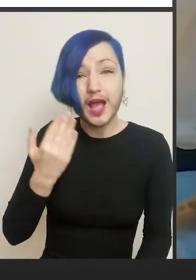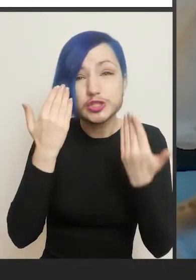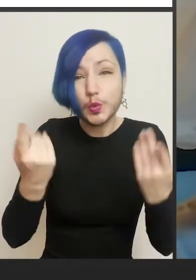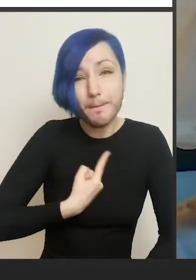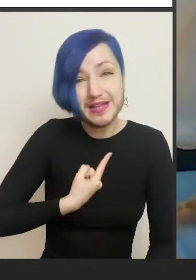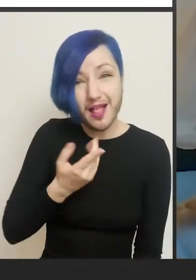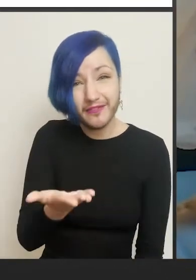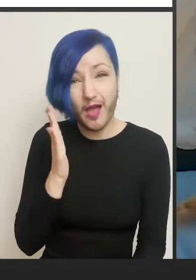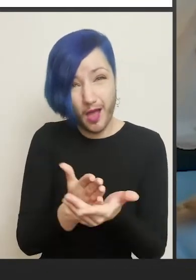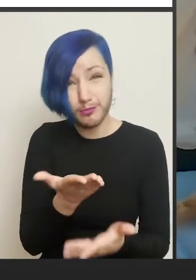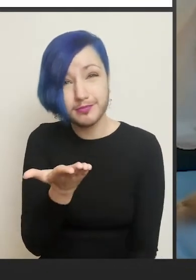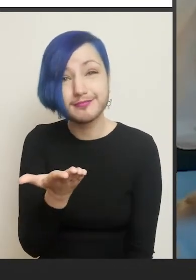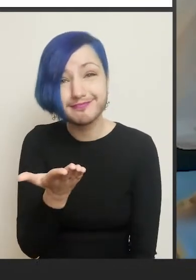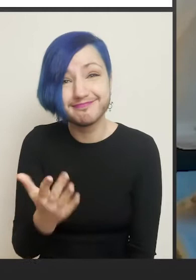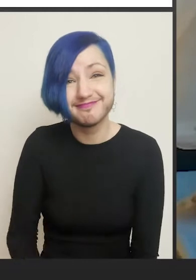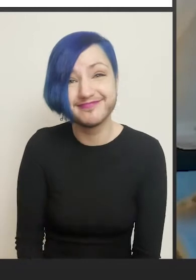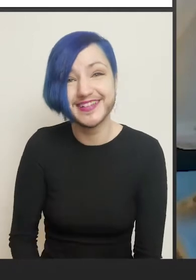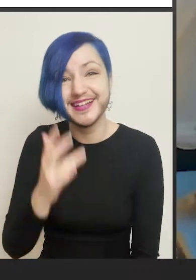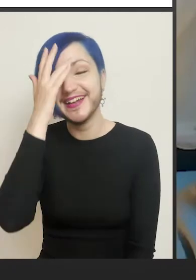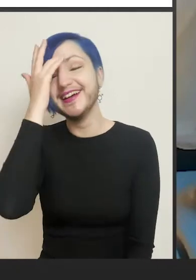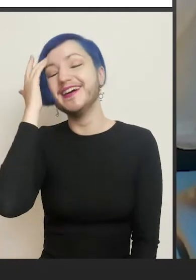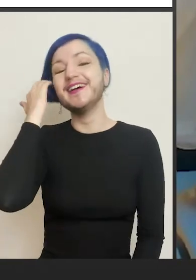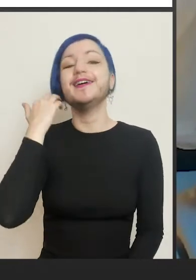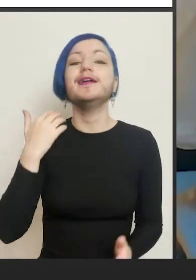are, right? That